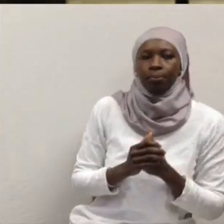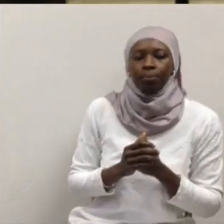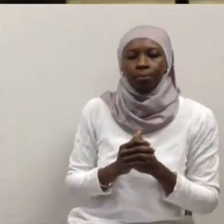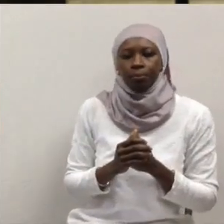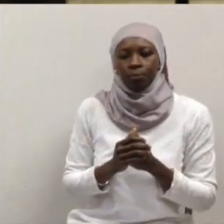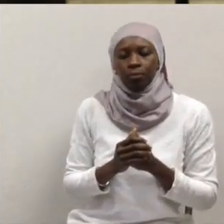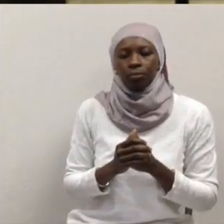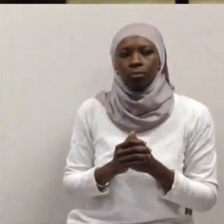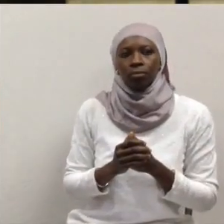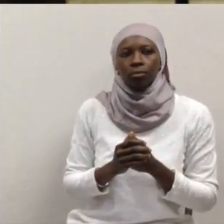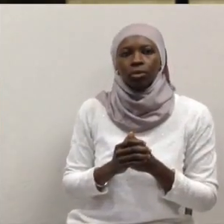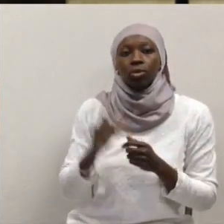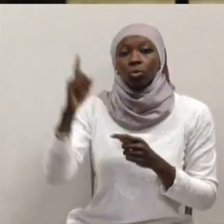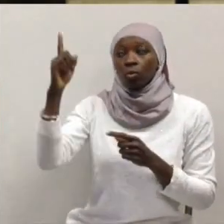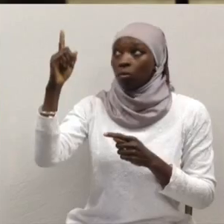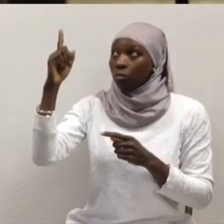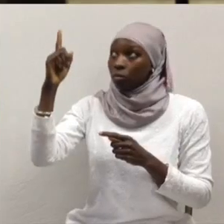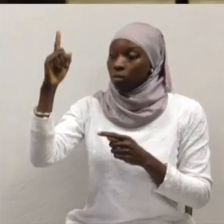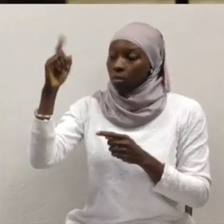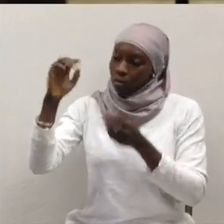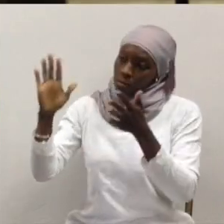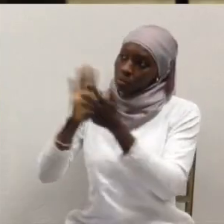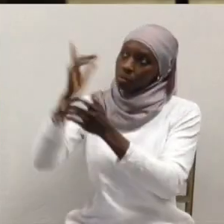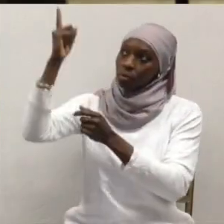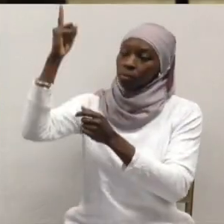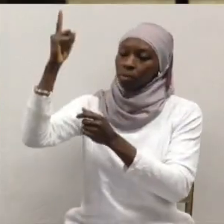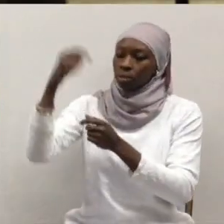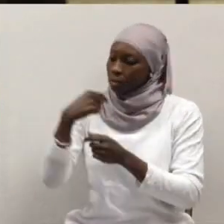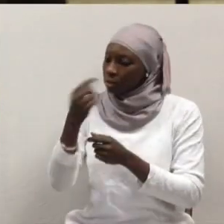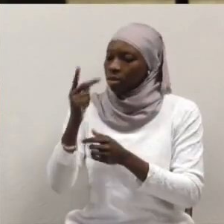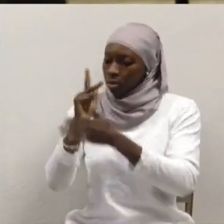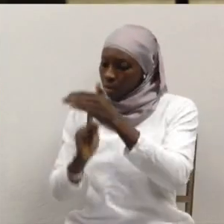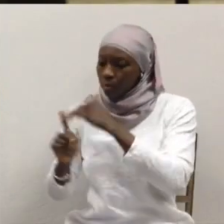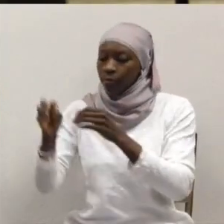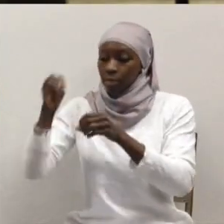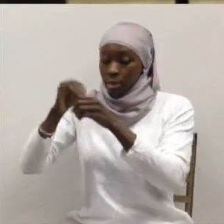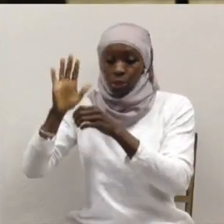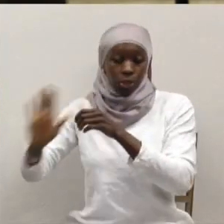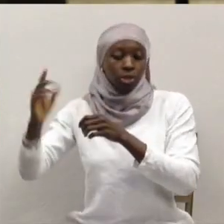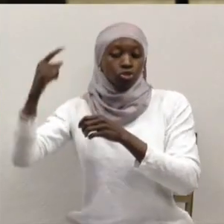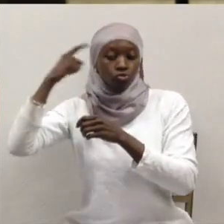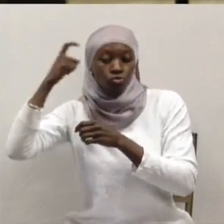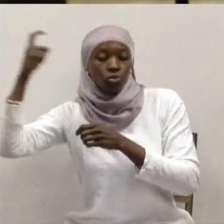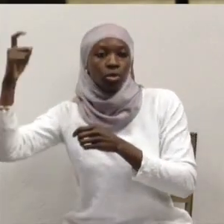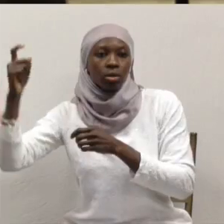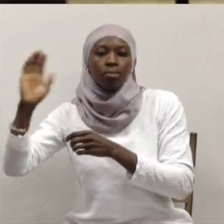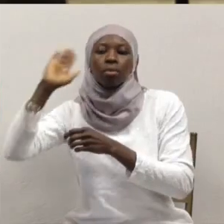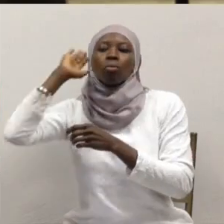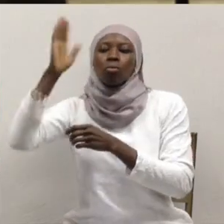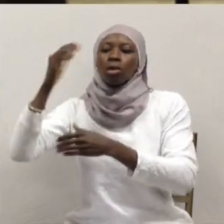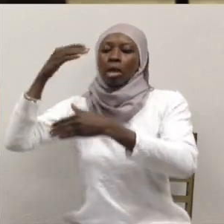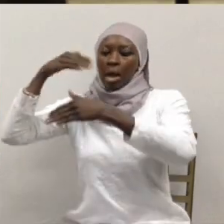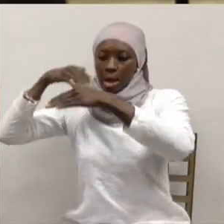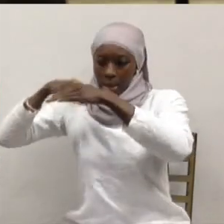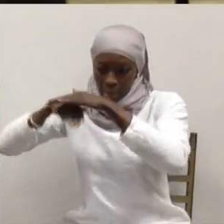telling the Prophet in his vision, in his night dream, that they will enter Mecca without